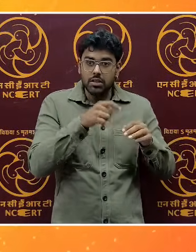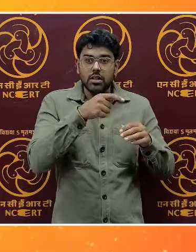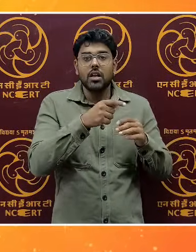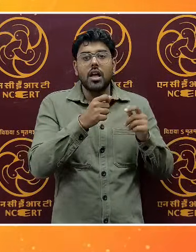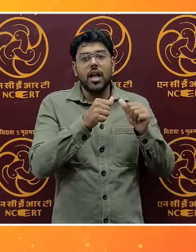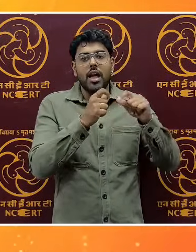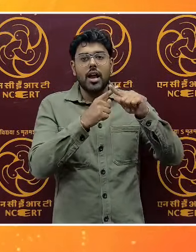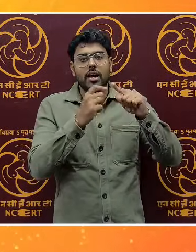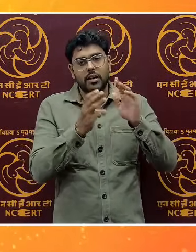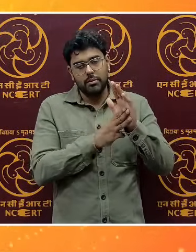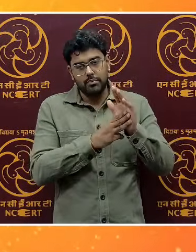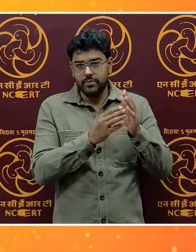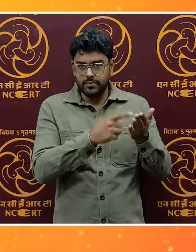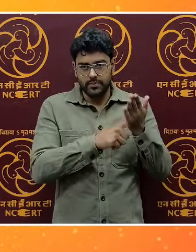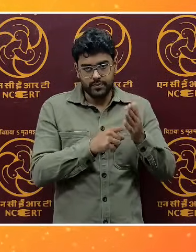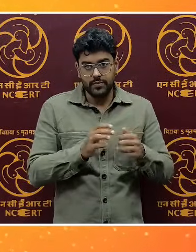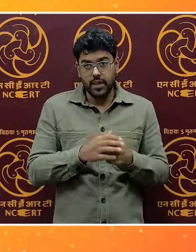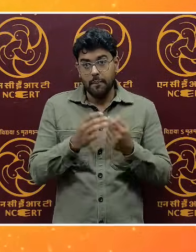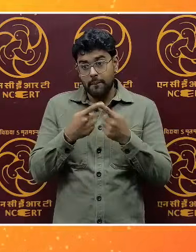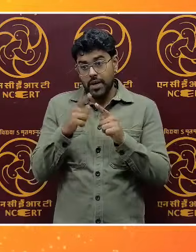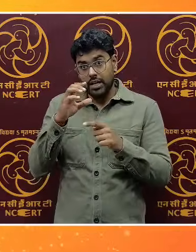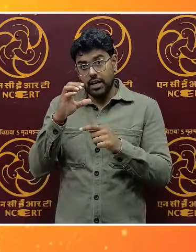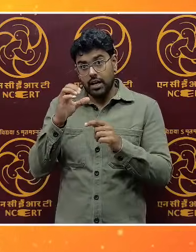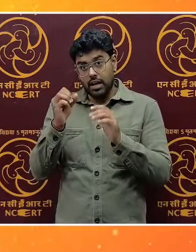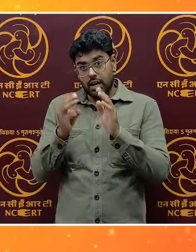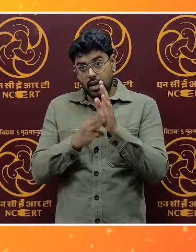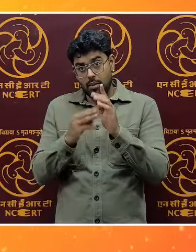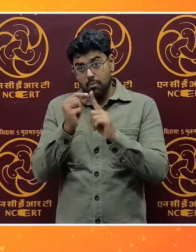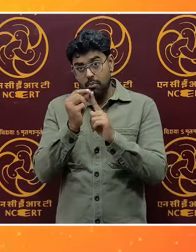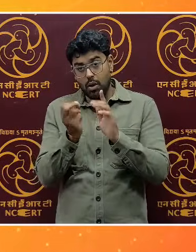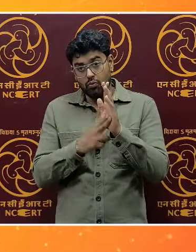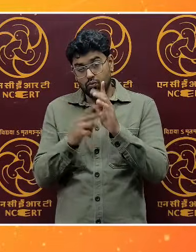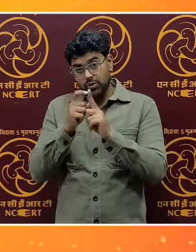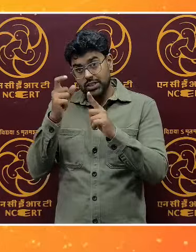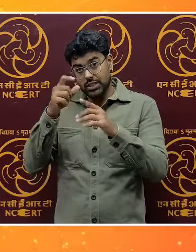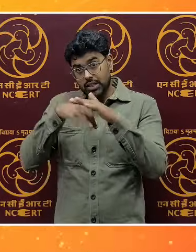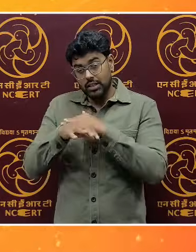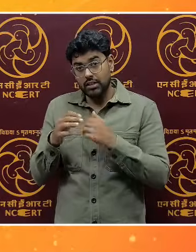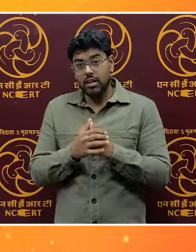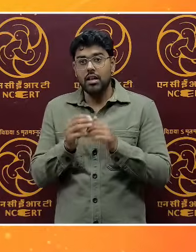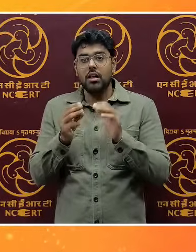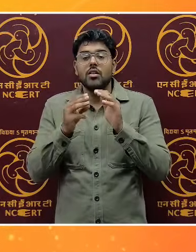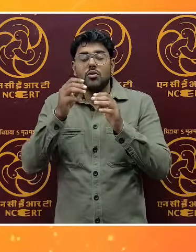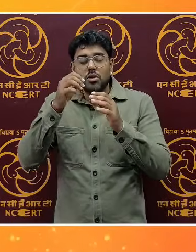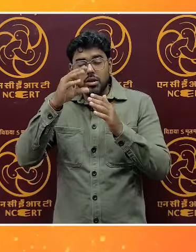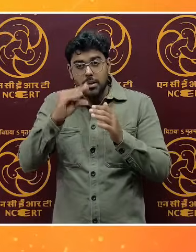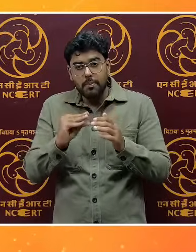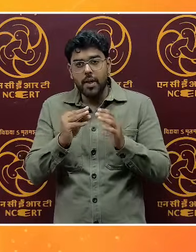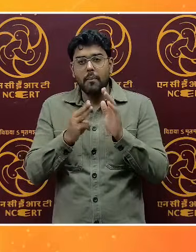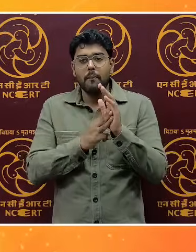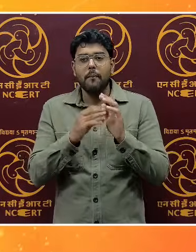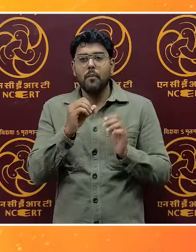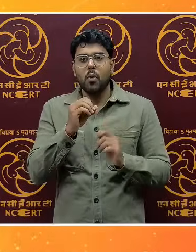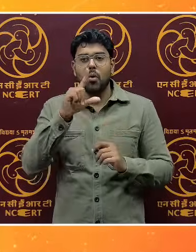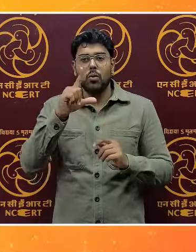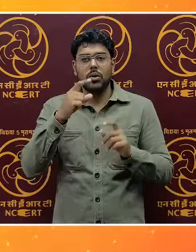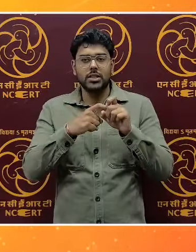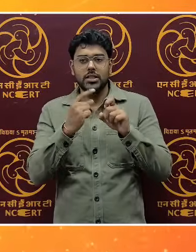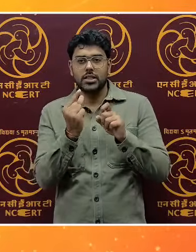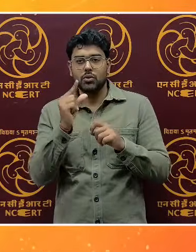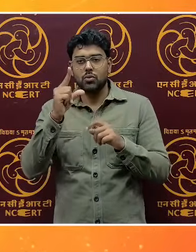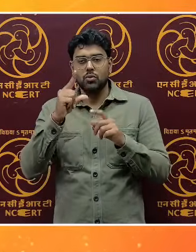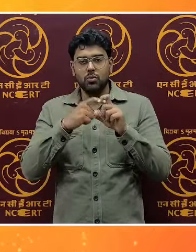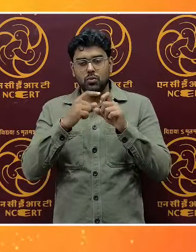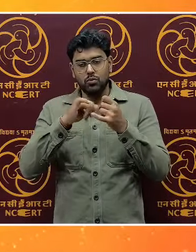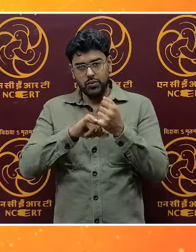way, compounds, the smallest unit for compounds is what? Is a molecule. Oh. So this water